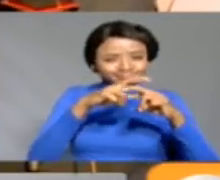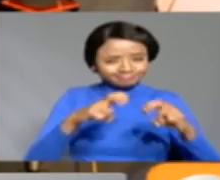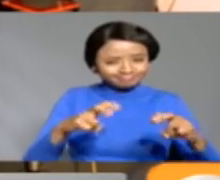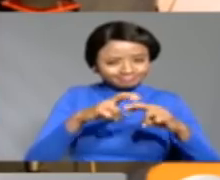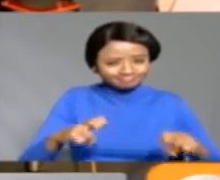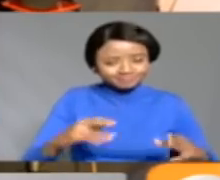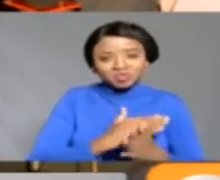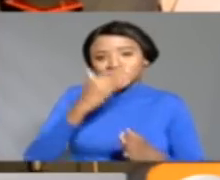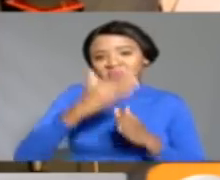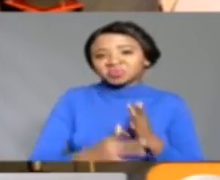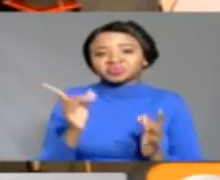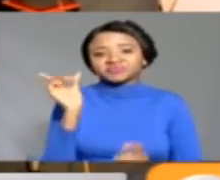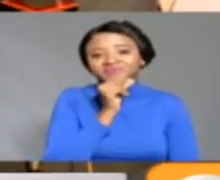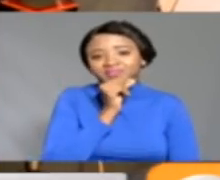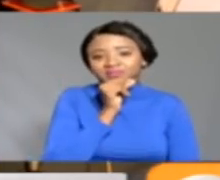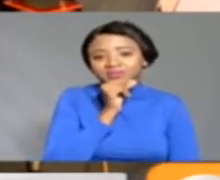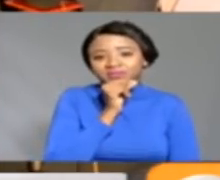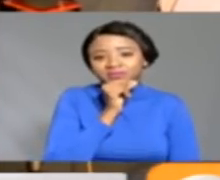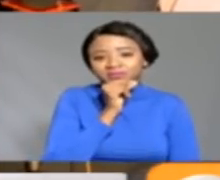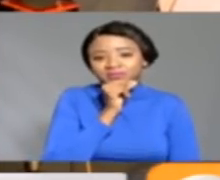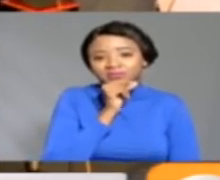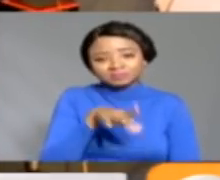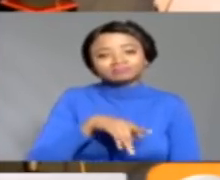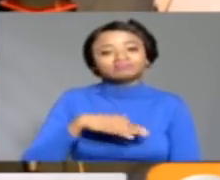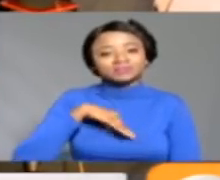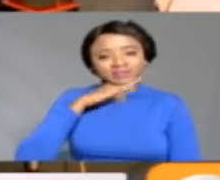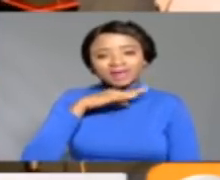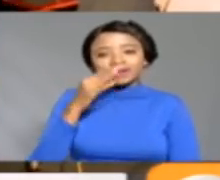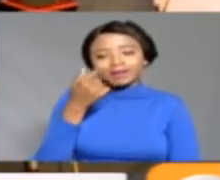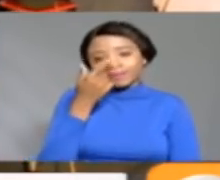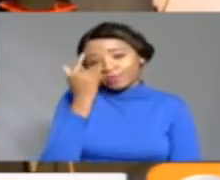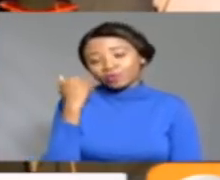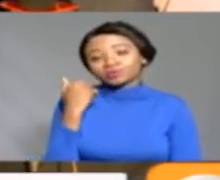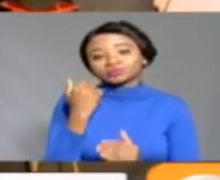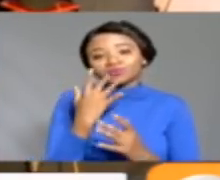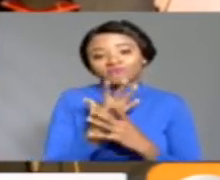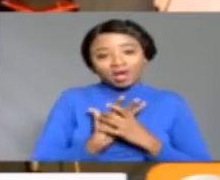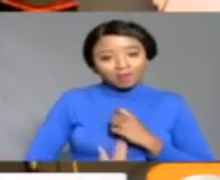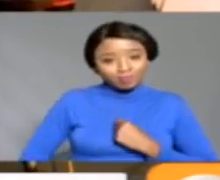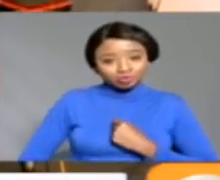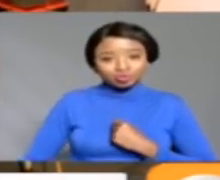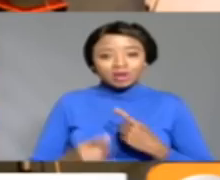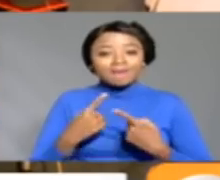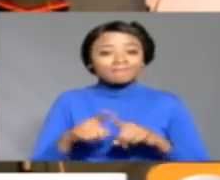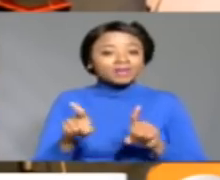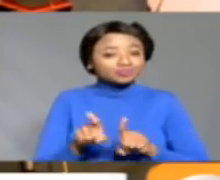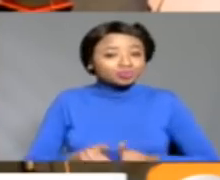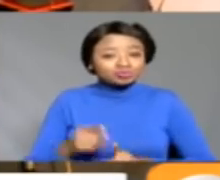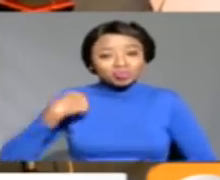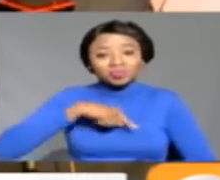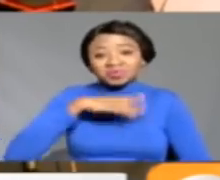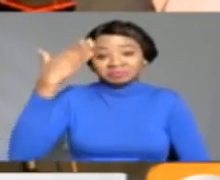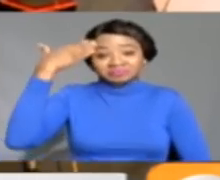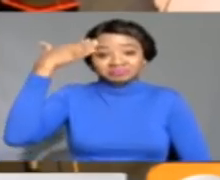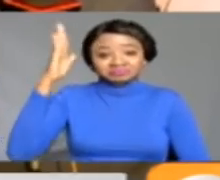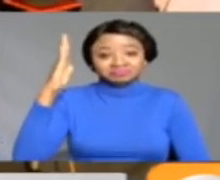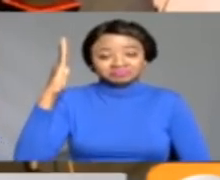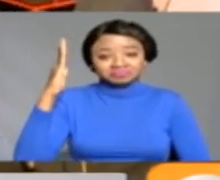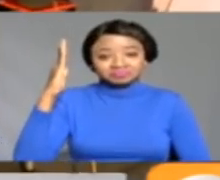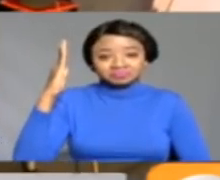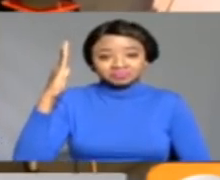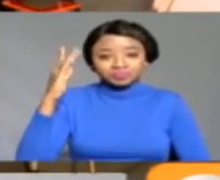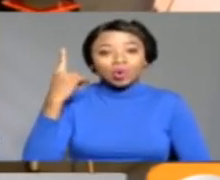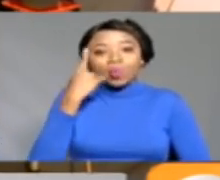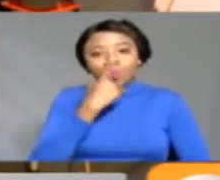having been conducted that she lost her life due to a botched abortion. But then again, what we do not know is